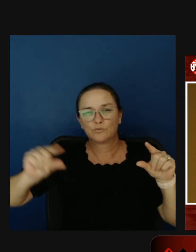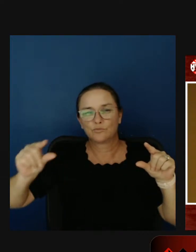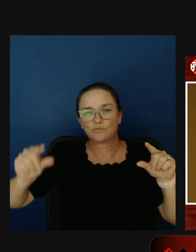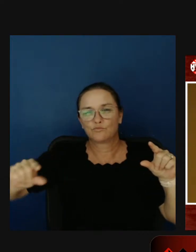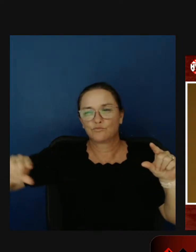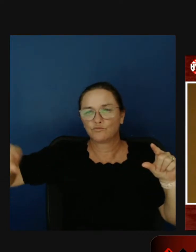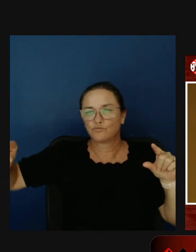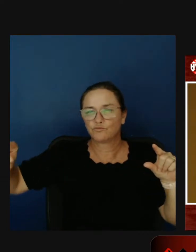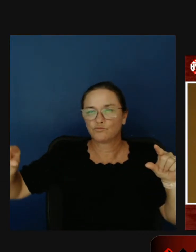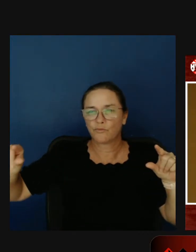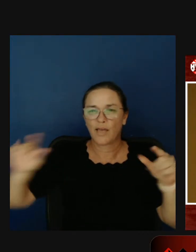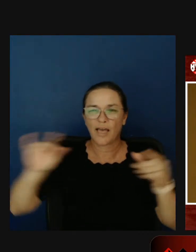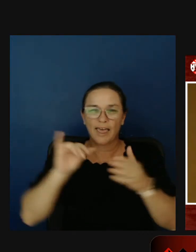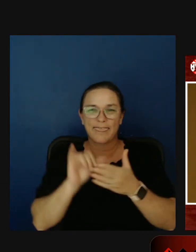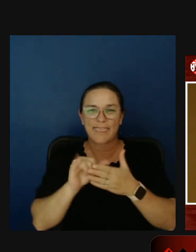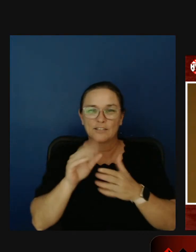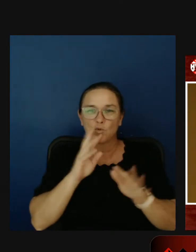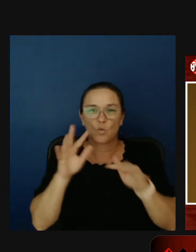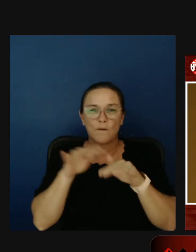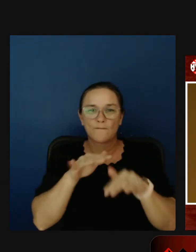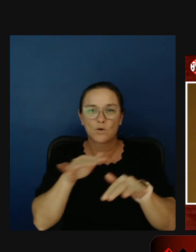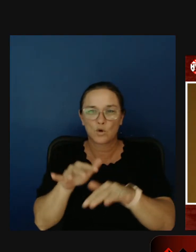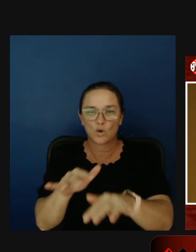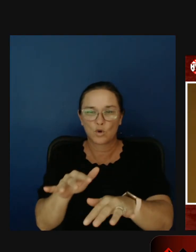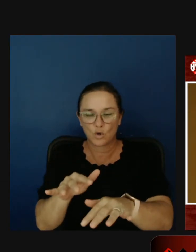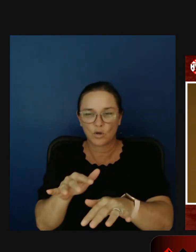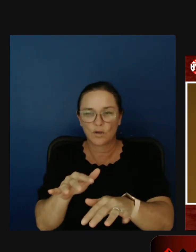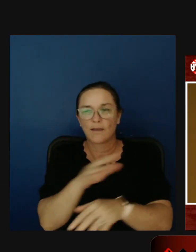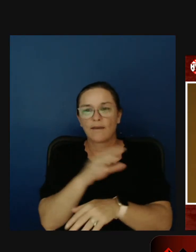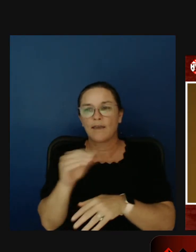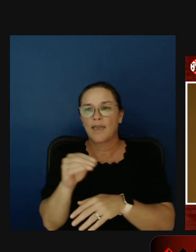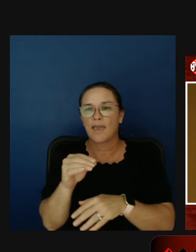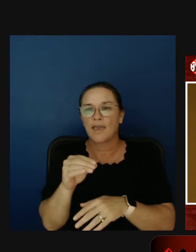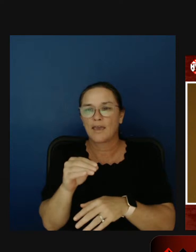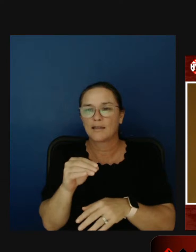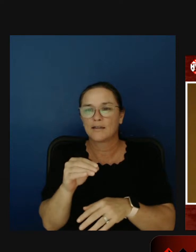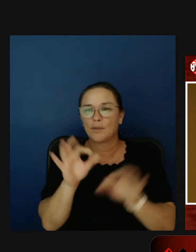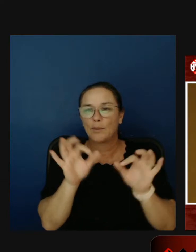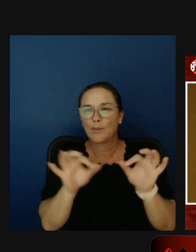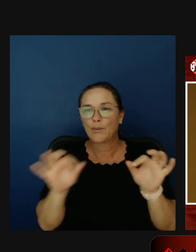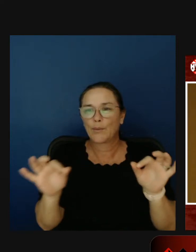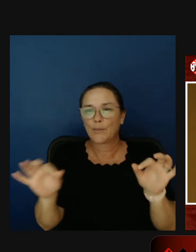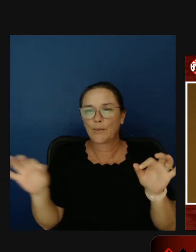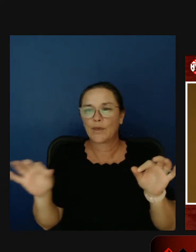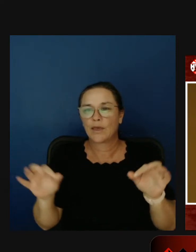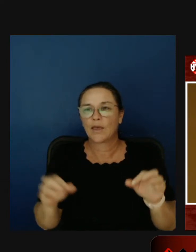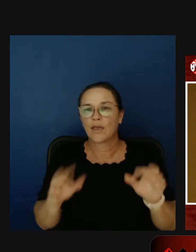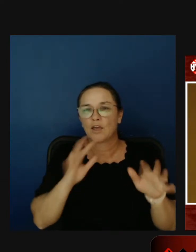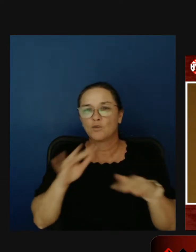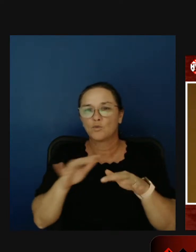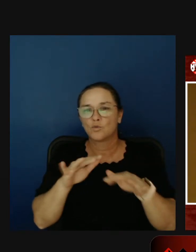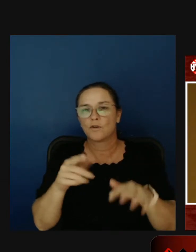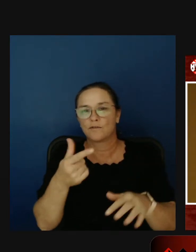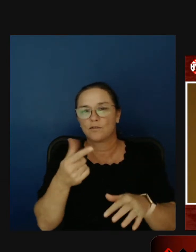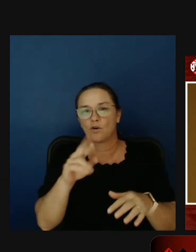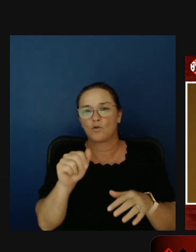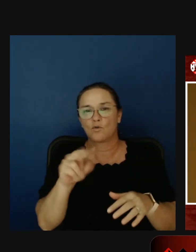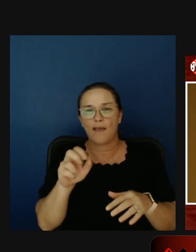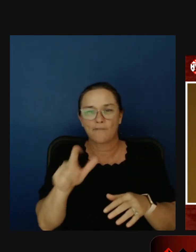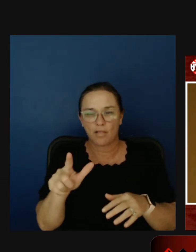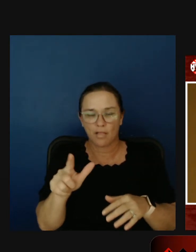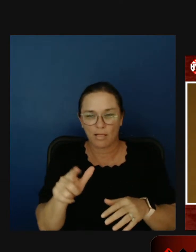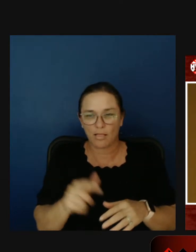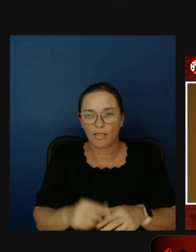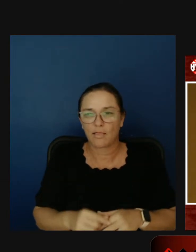it. That's actually a river, and the little bits in it are river gravels that they mapped.